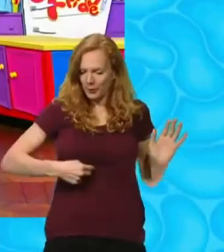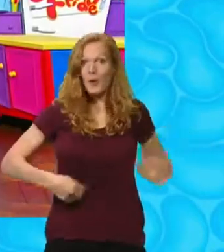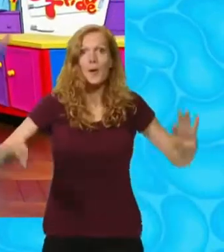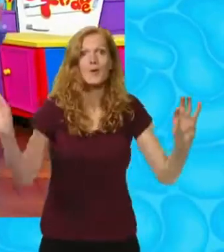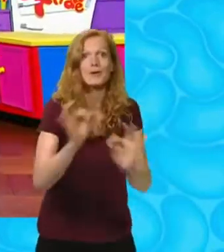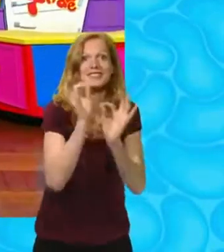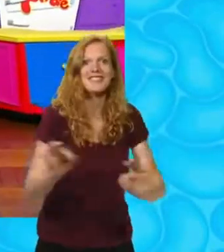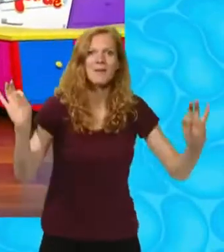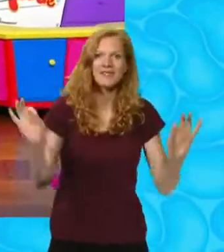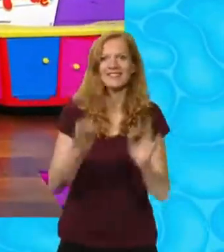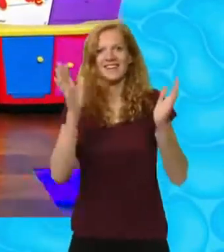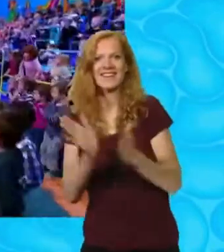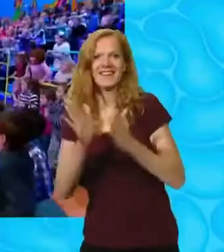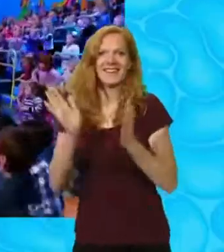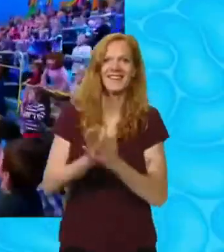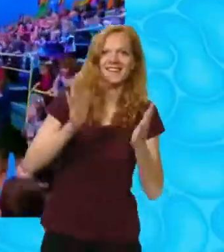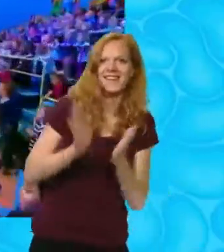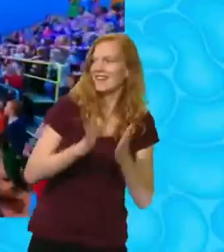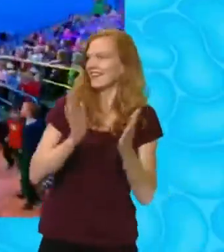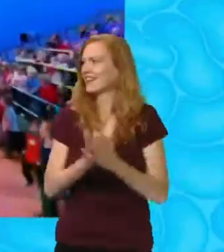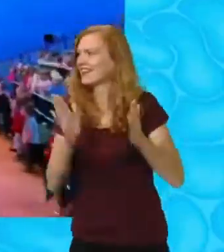Come on, everyone, up on your feet! Here we go!